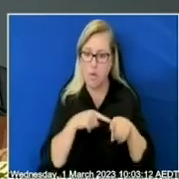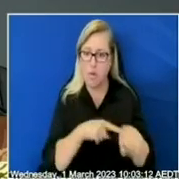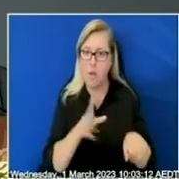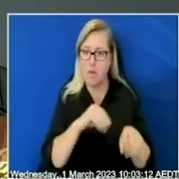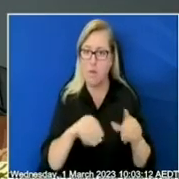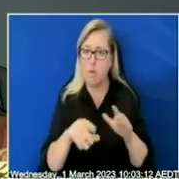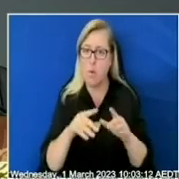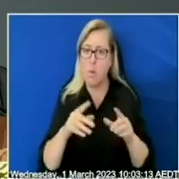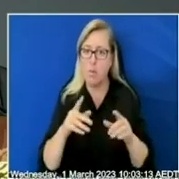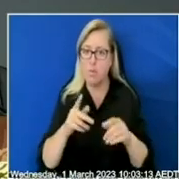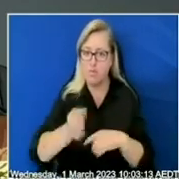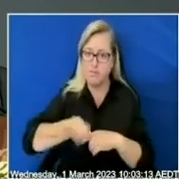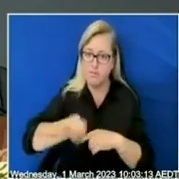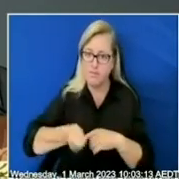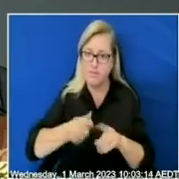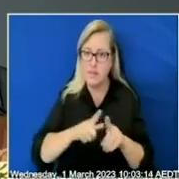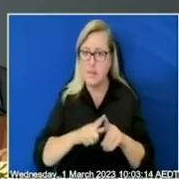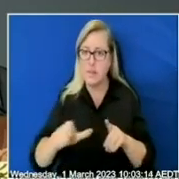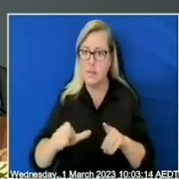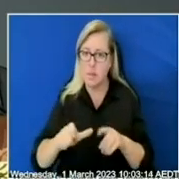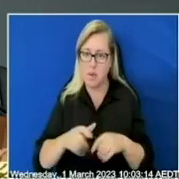The Commission was privileged